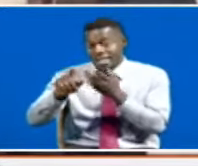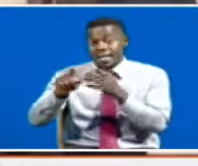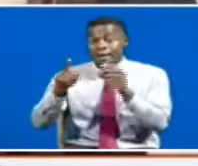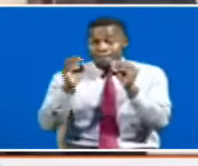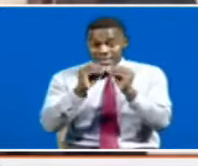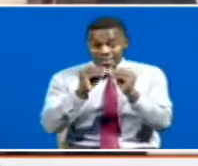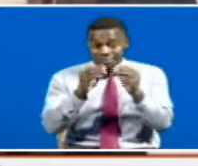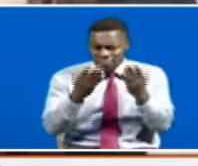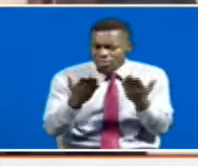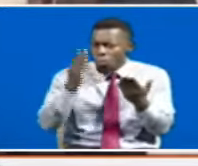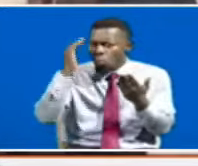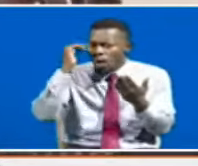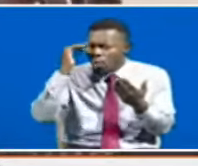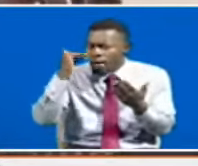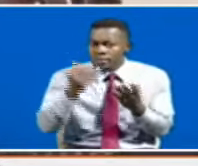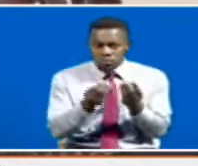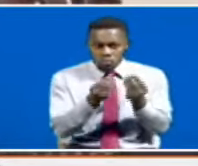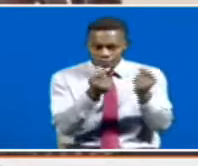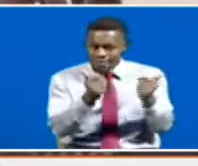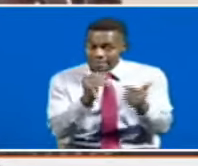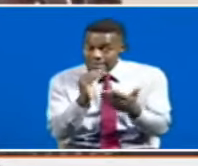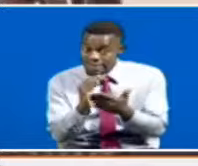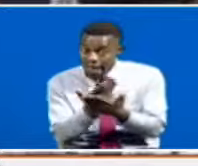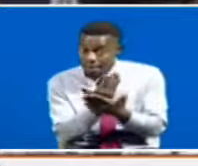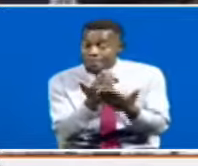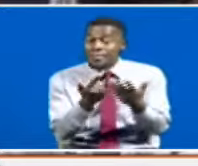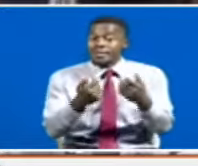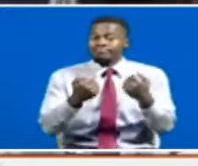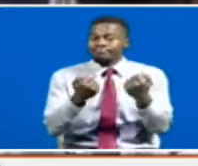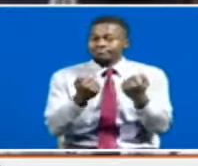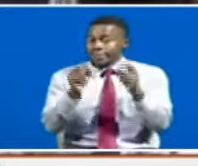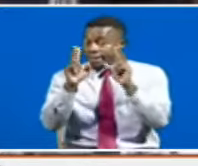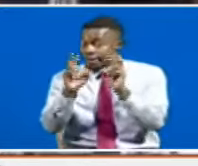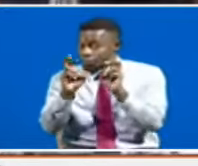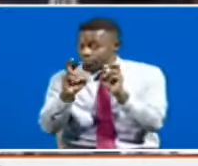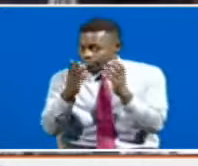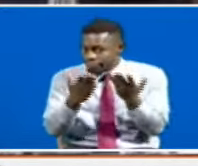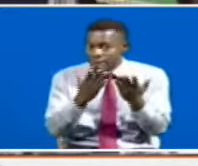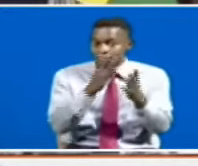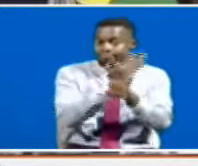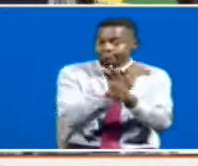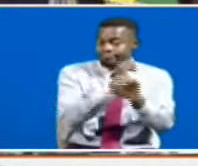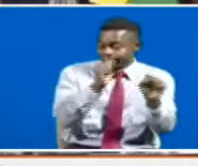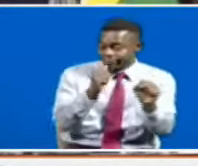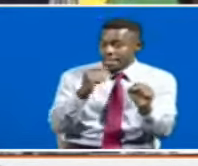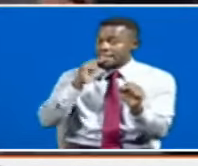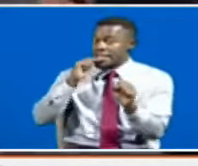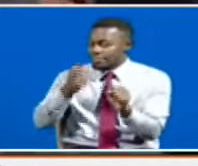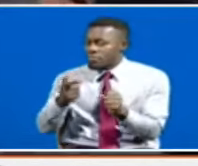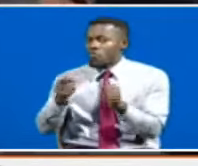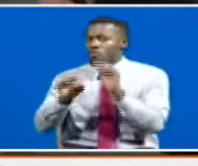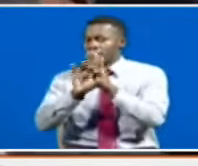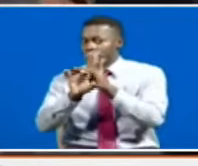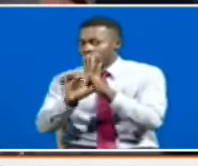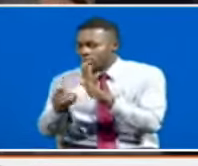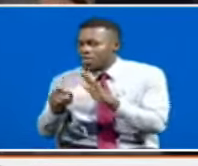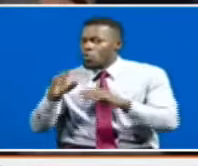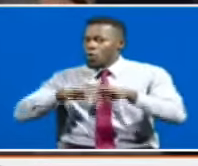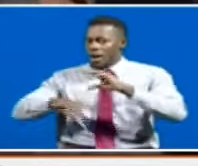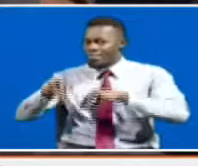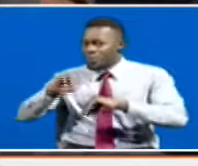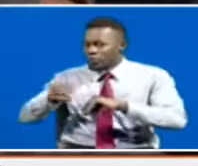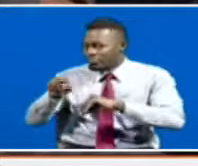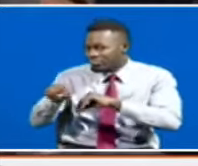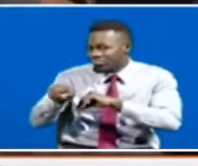aimed at addressing some of the issues raised against the judiciary by the other two arms of government. The meeting between the two received